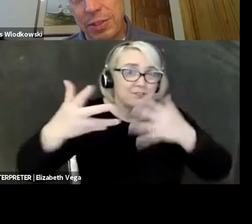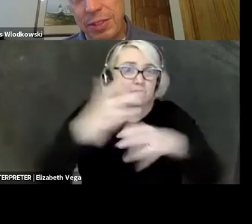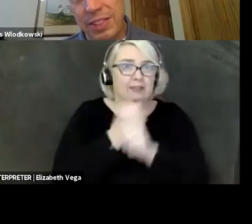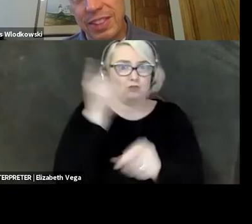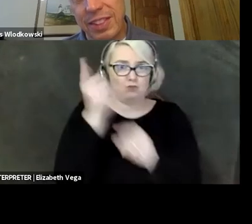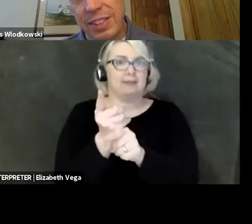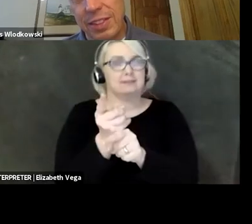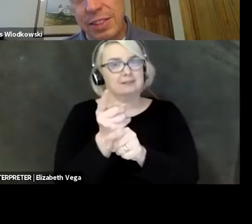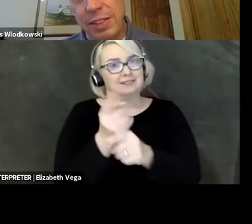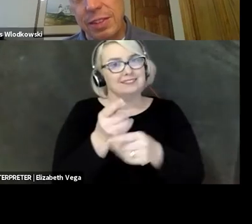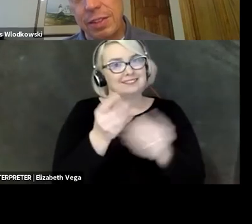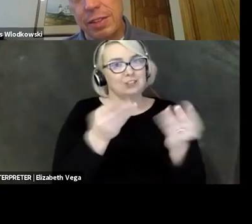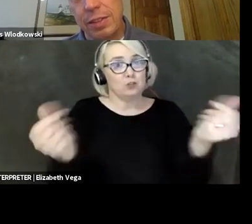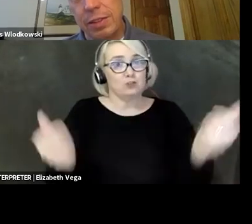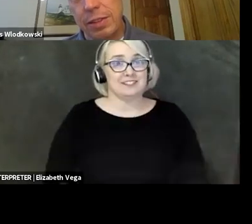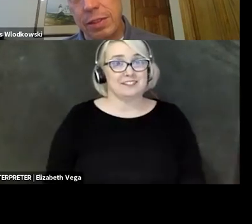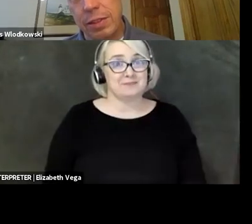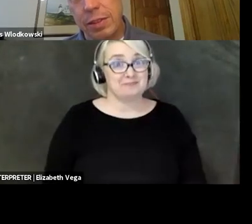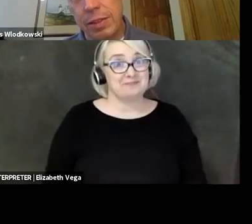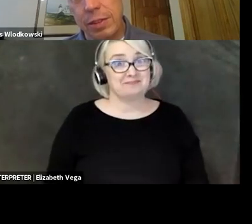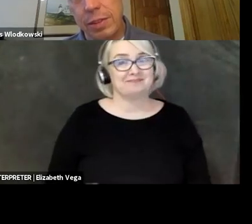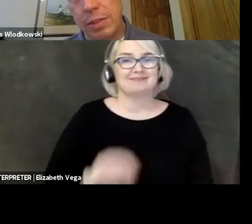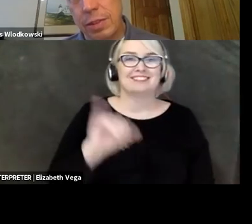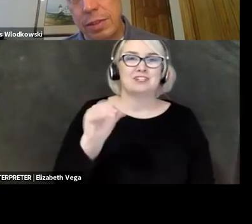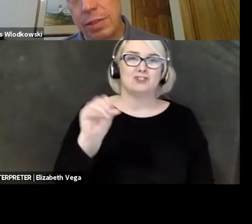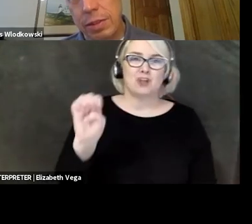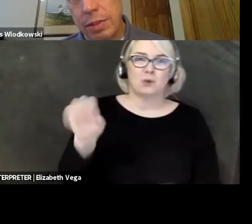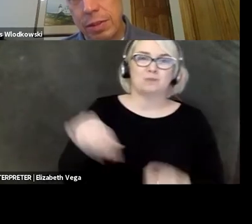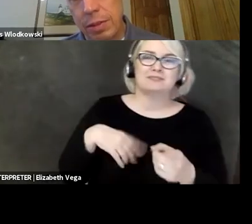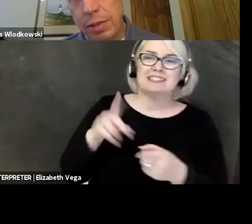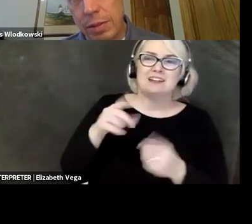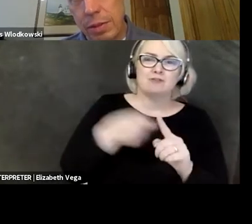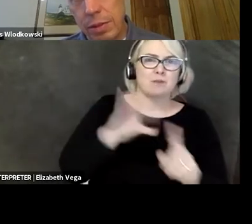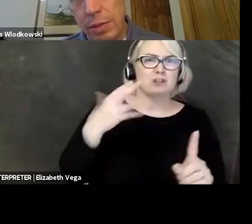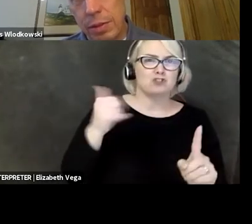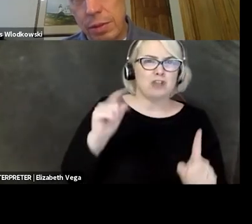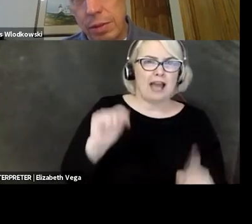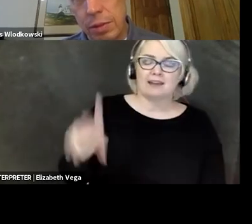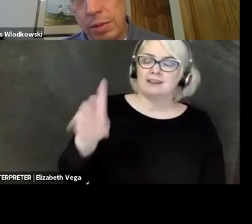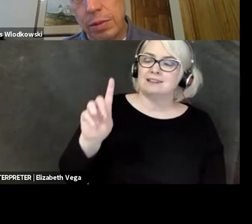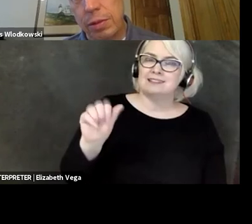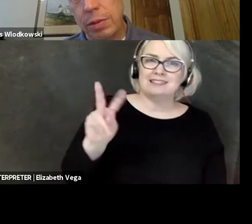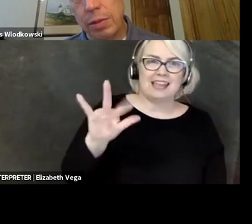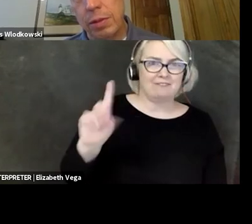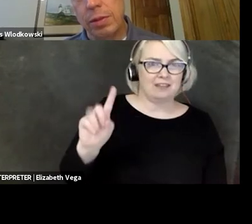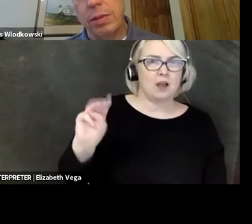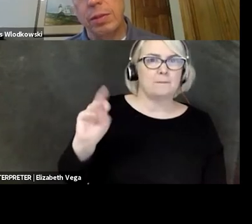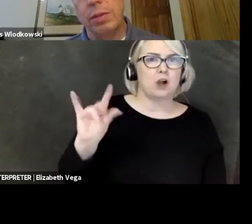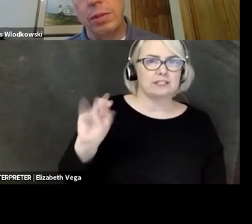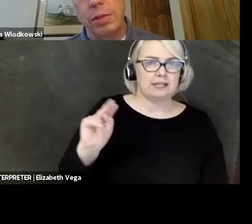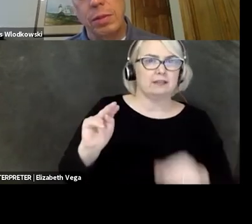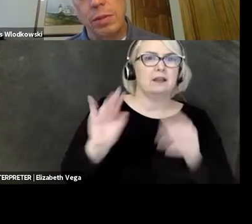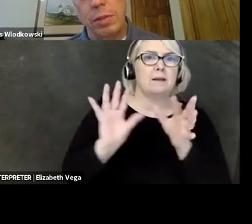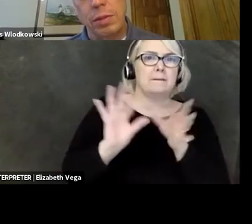Exactly. David Martin in the chat mentioned that there's a tool called YouDescribe to add audio description